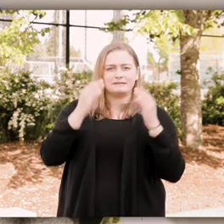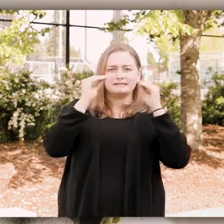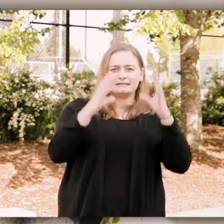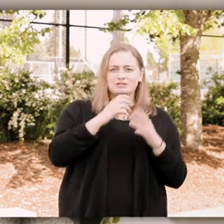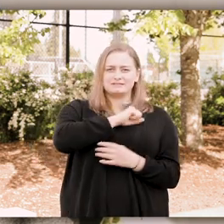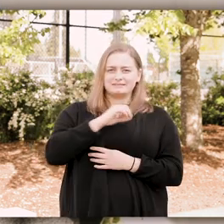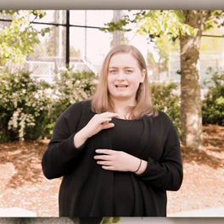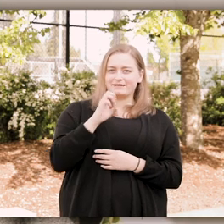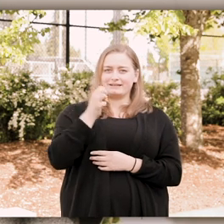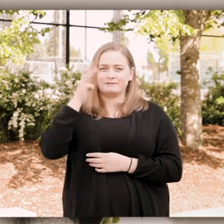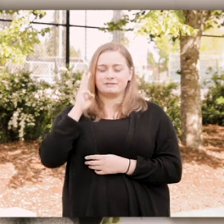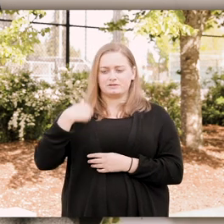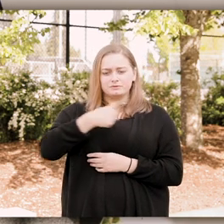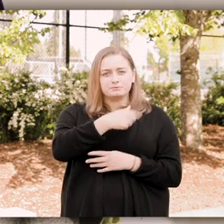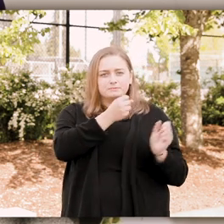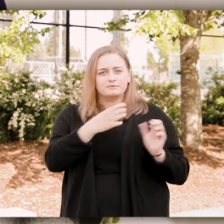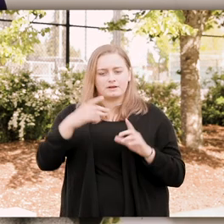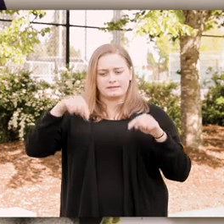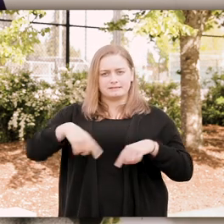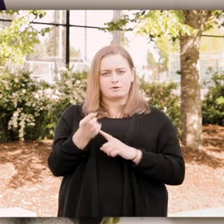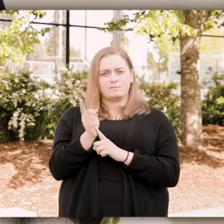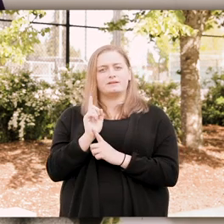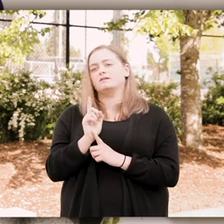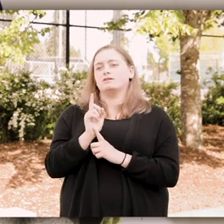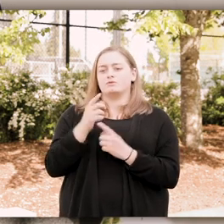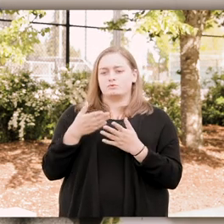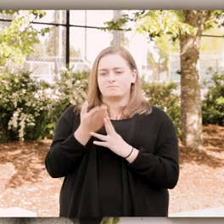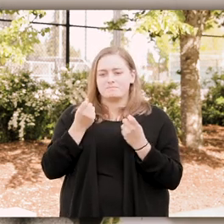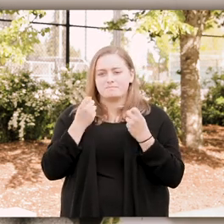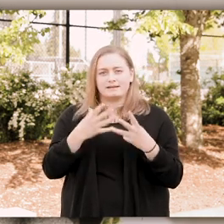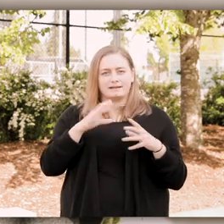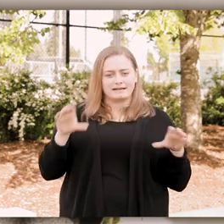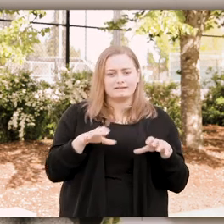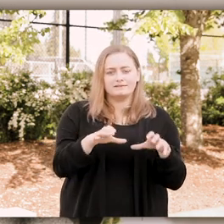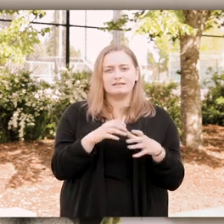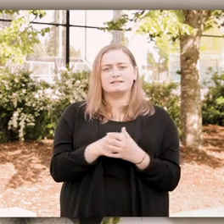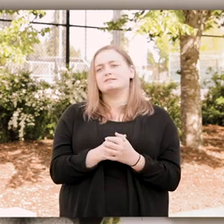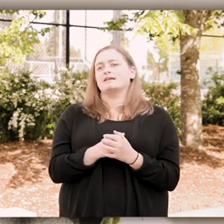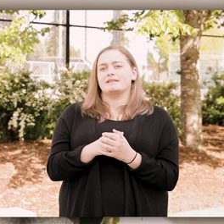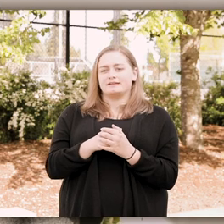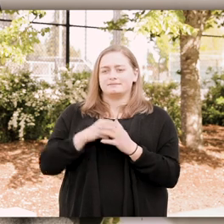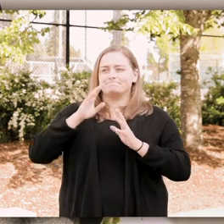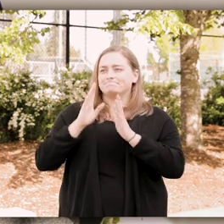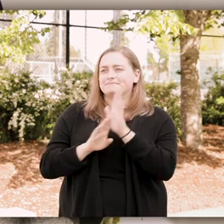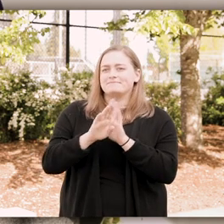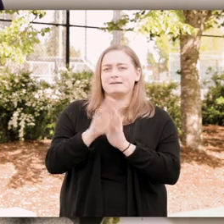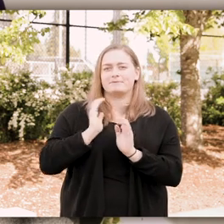have prepared for this moment through many classes and activities that have developed our personal, creative, and academic